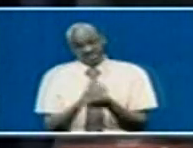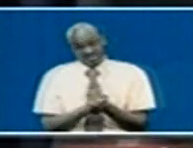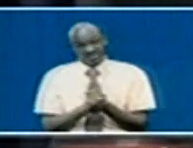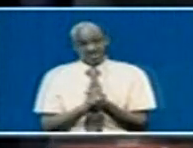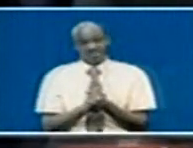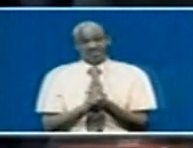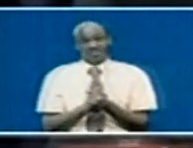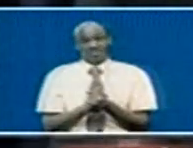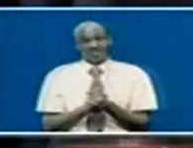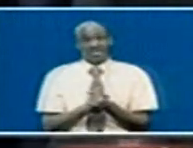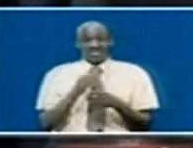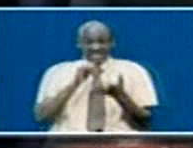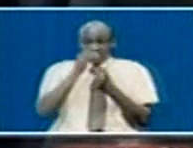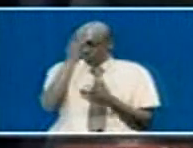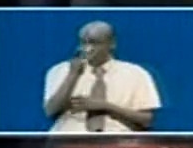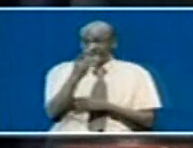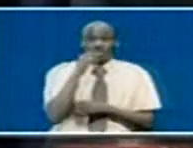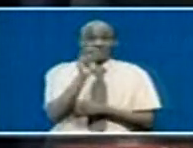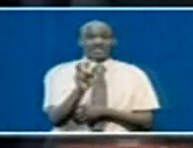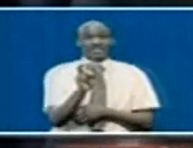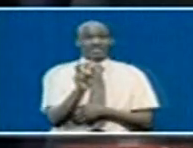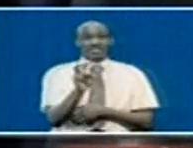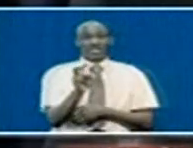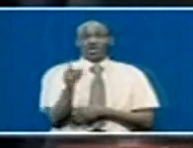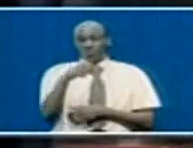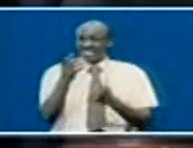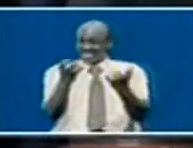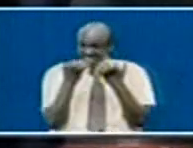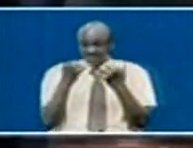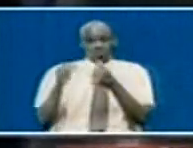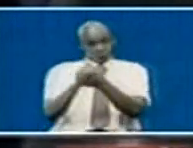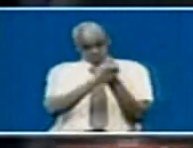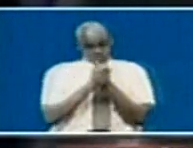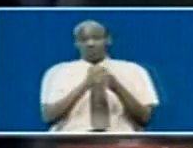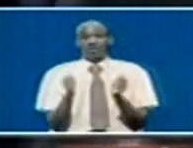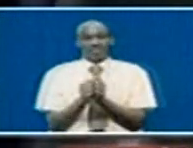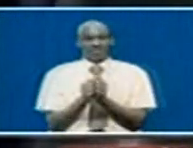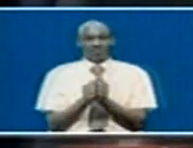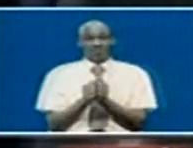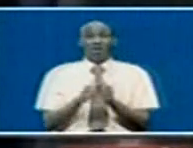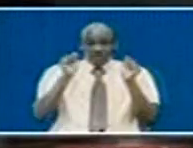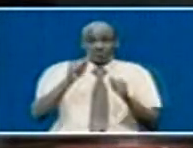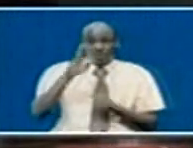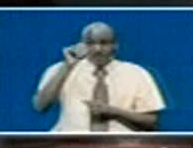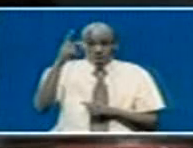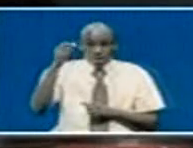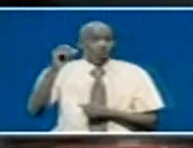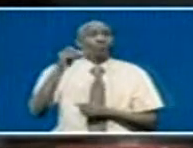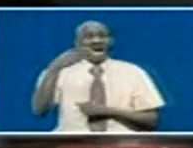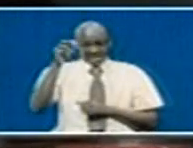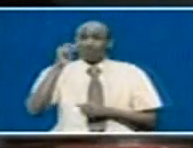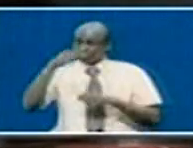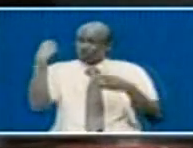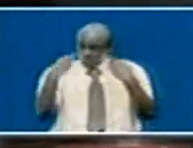So that's why we need to join hands. Can Boko Haram be defeated? Of course. Can